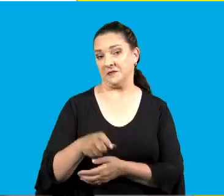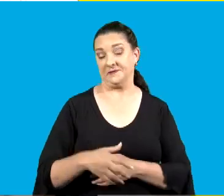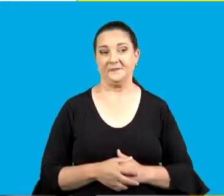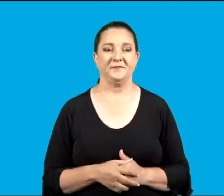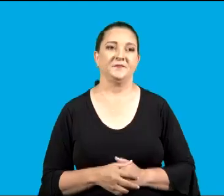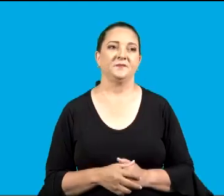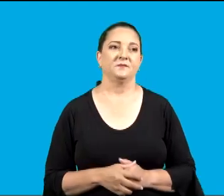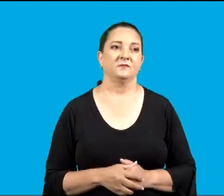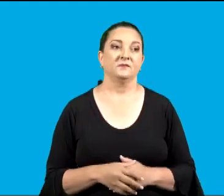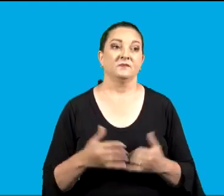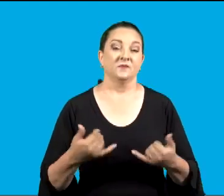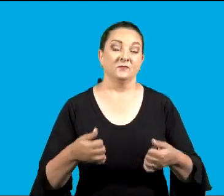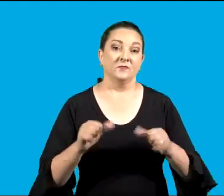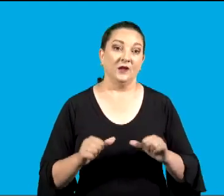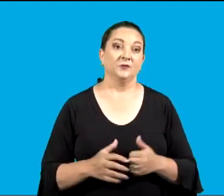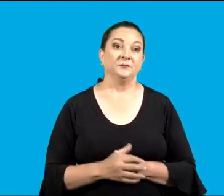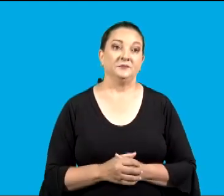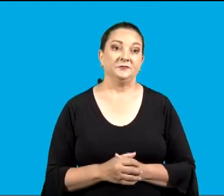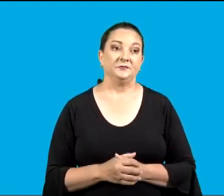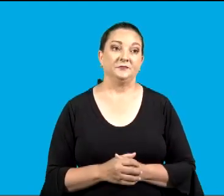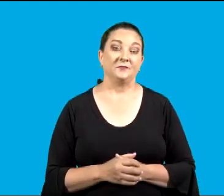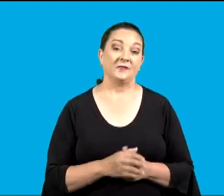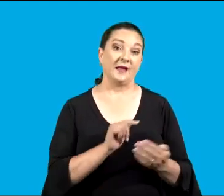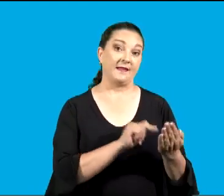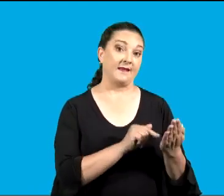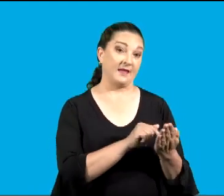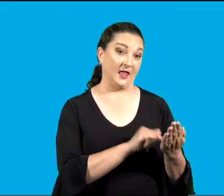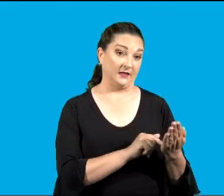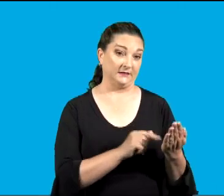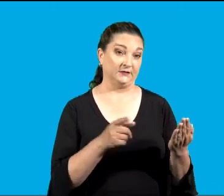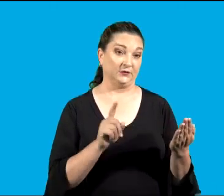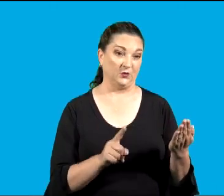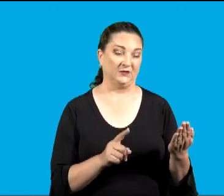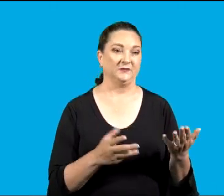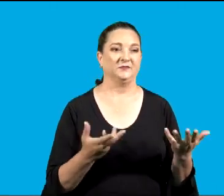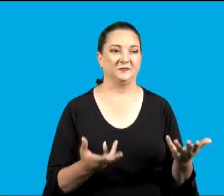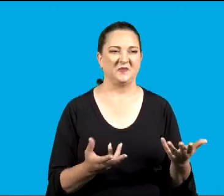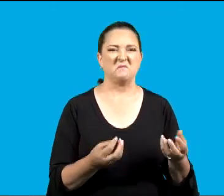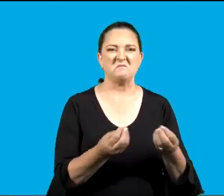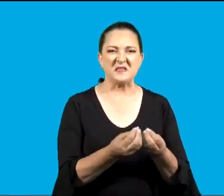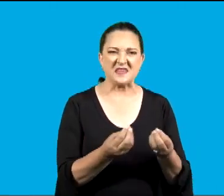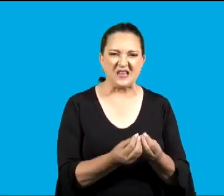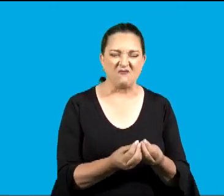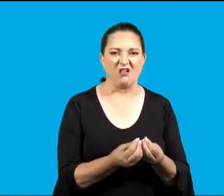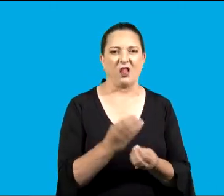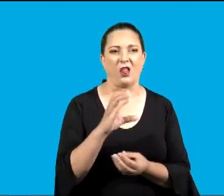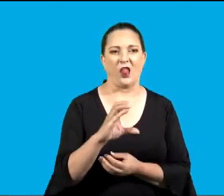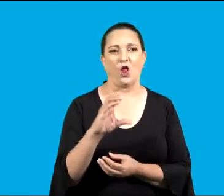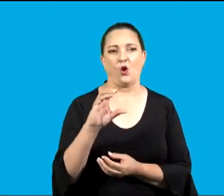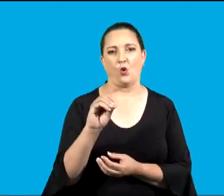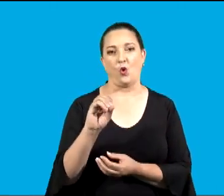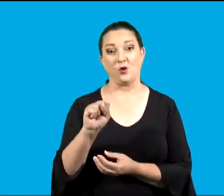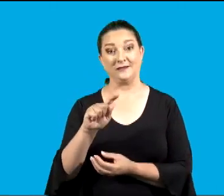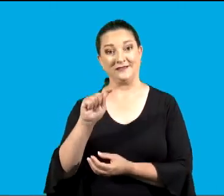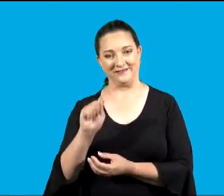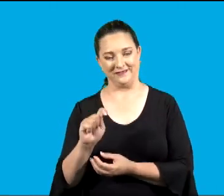begin. So here we're told, calculate the direct material cost. All